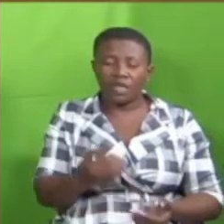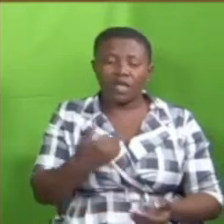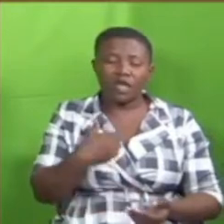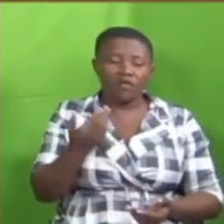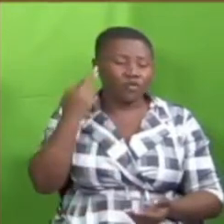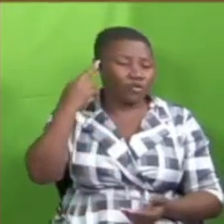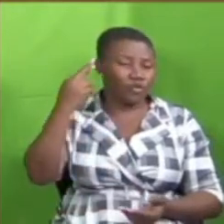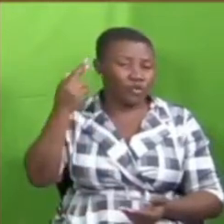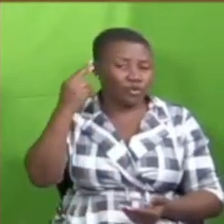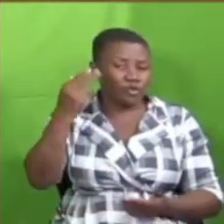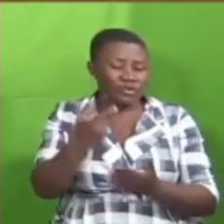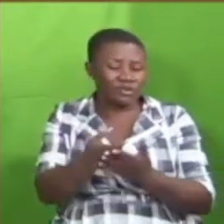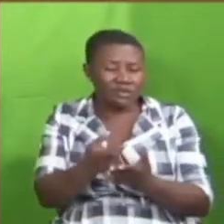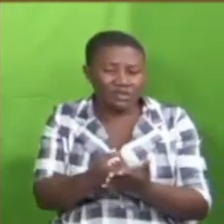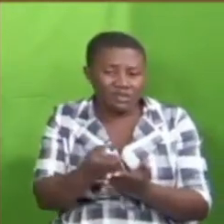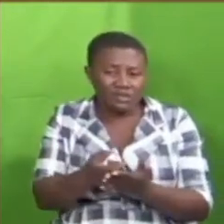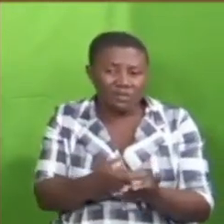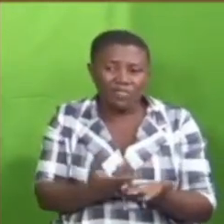discussions